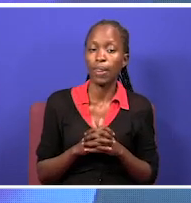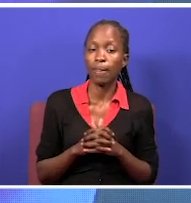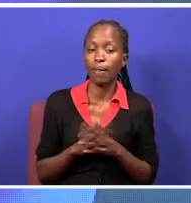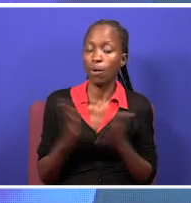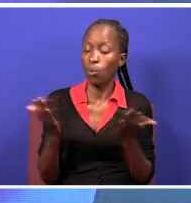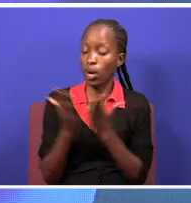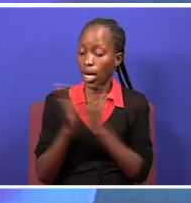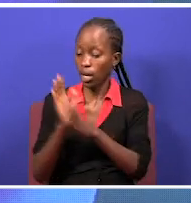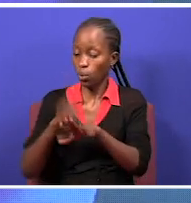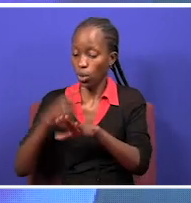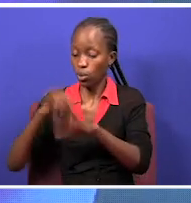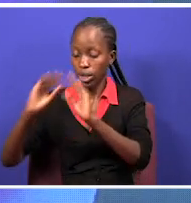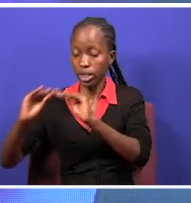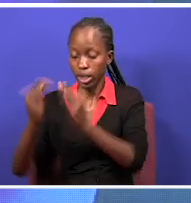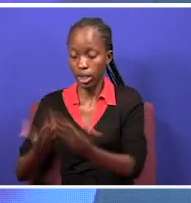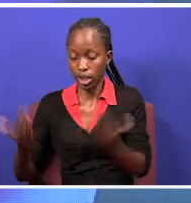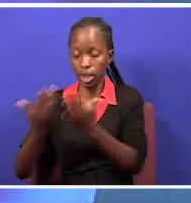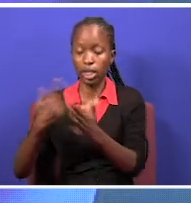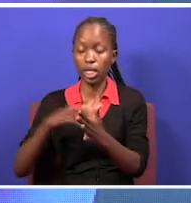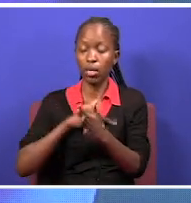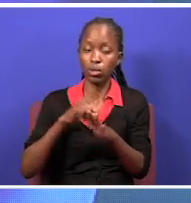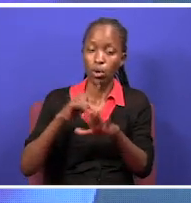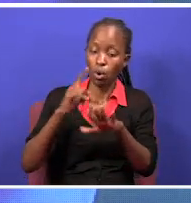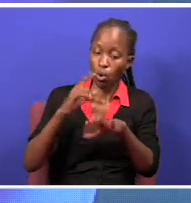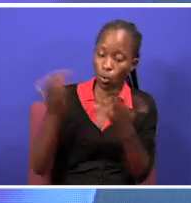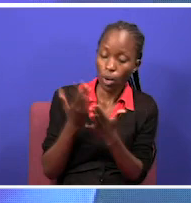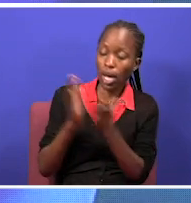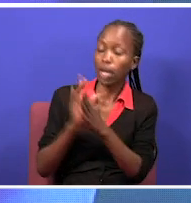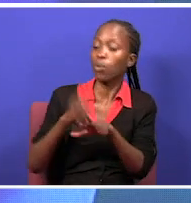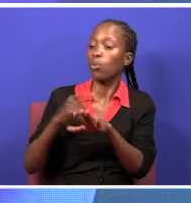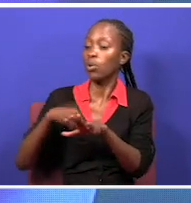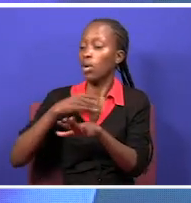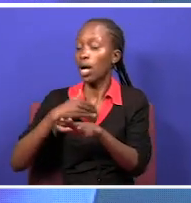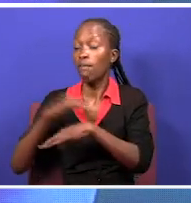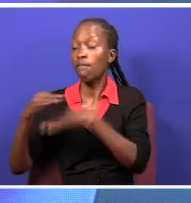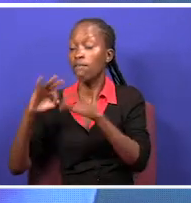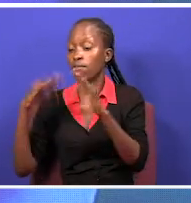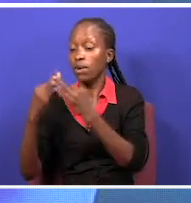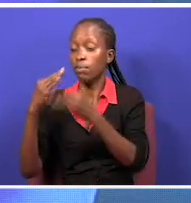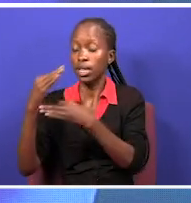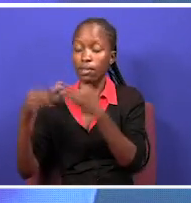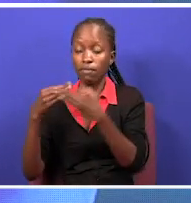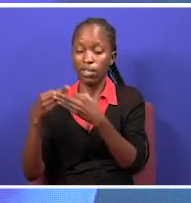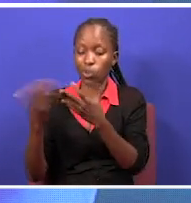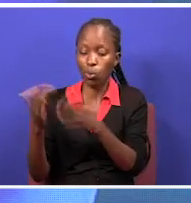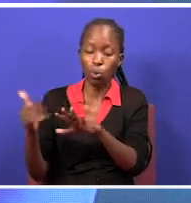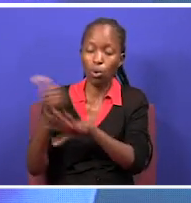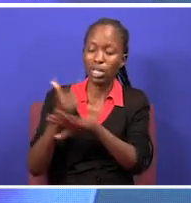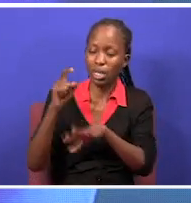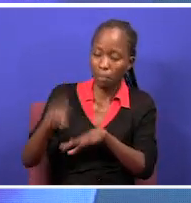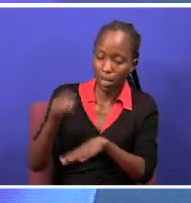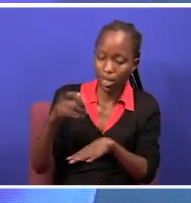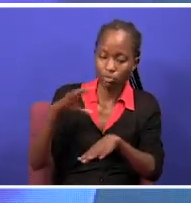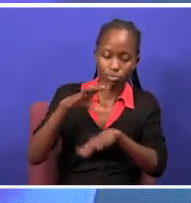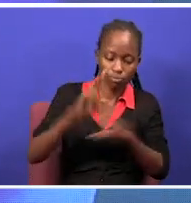Where and when do we hold this family altar? Do we have to find a special place? Do we